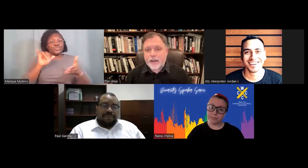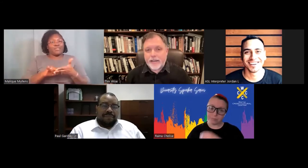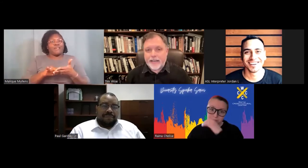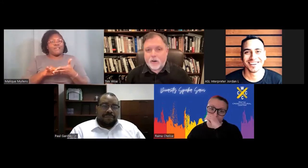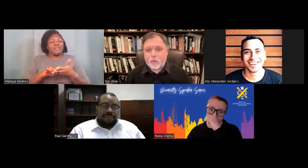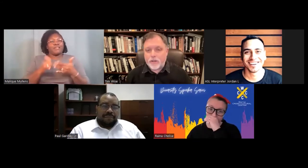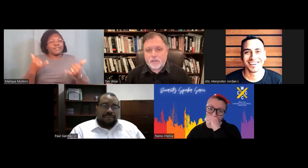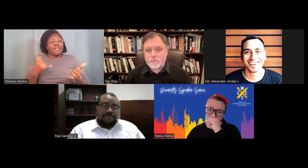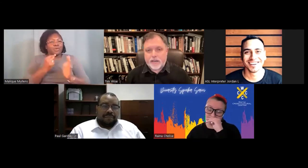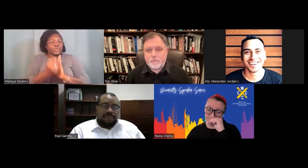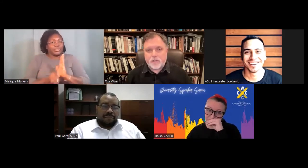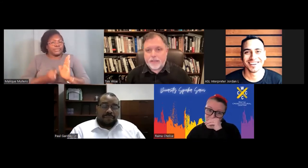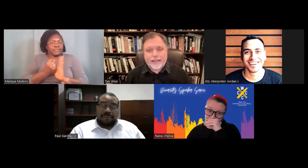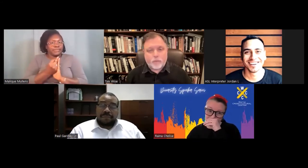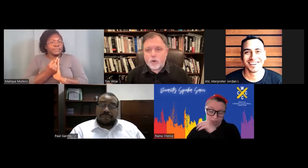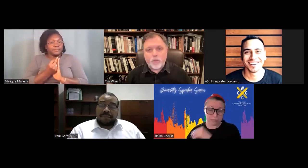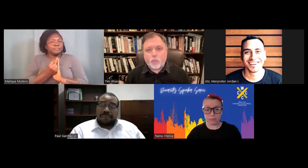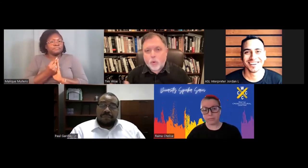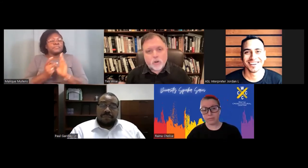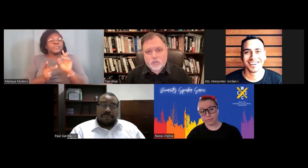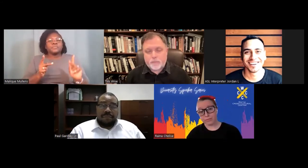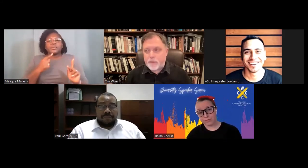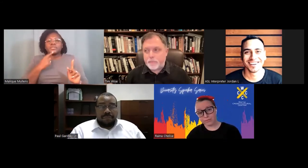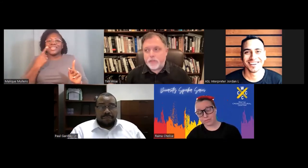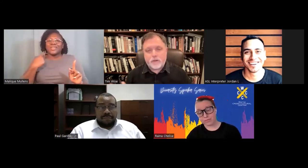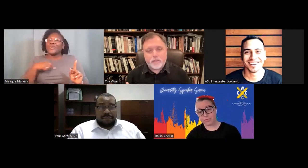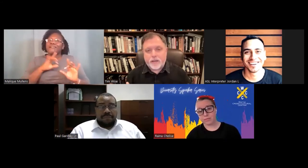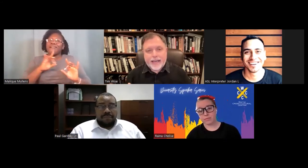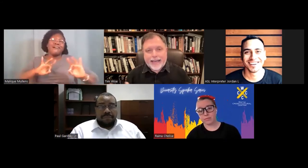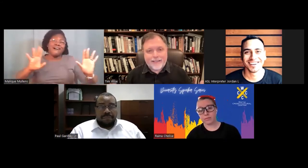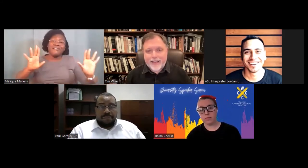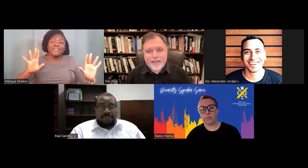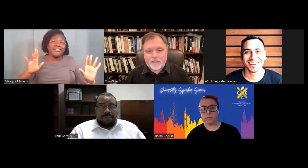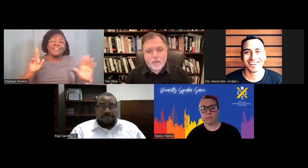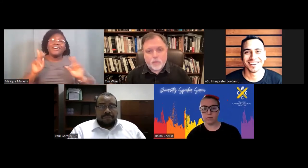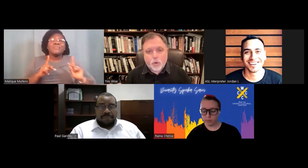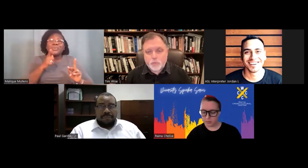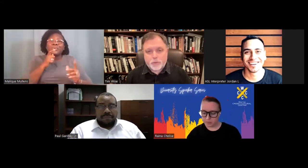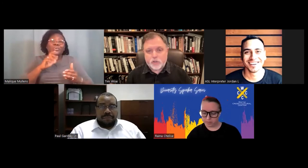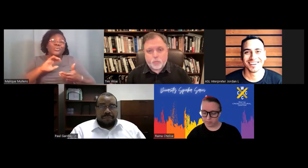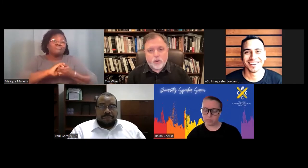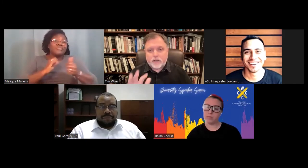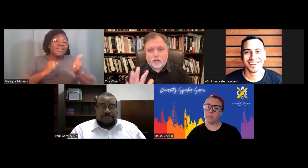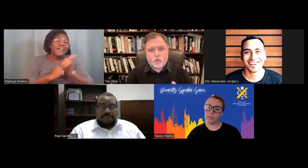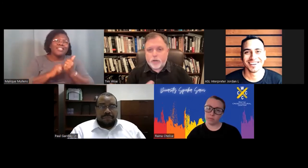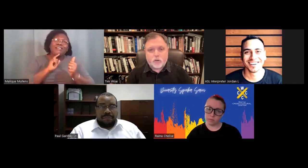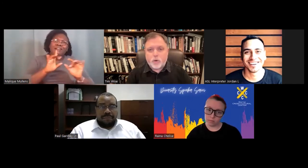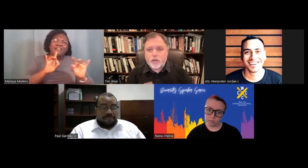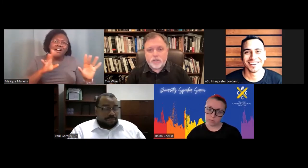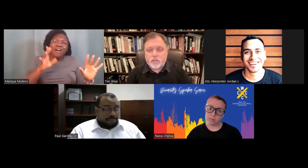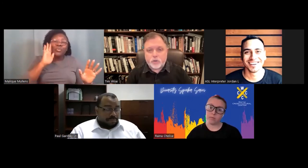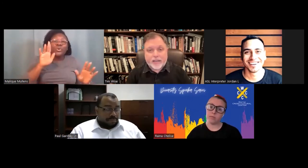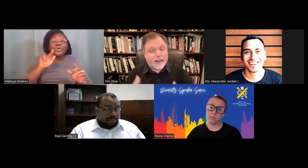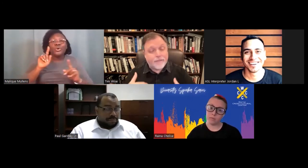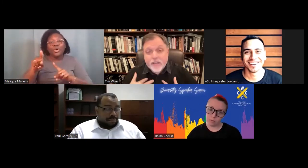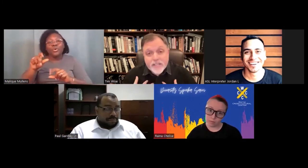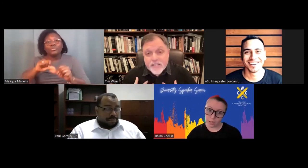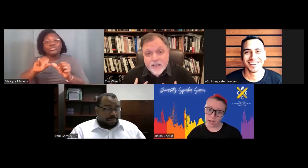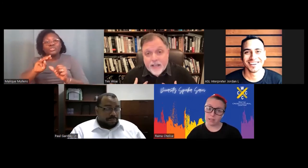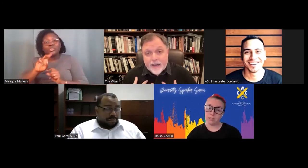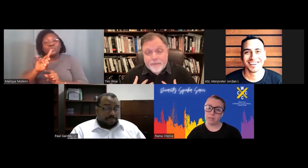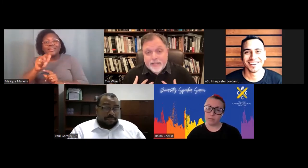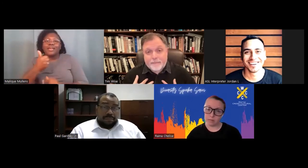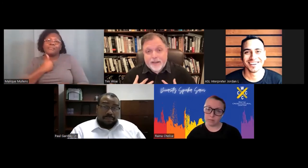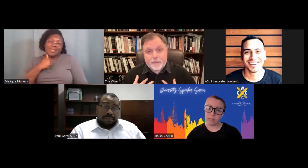era right now where sometimes, like, we're the worst. The people that are the allies can be the worst, because we'll get on Twitter, we'll get on social, and I've done